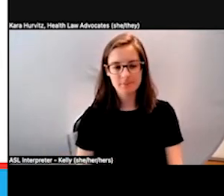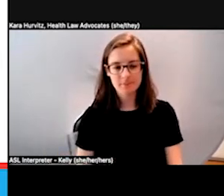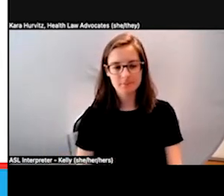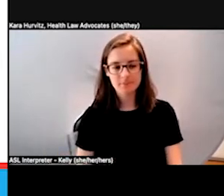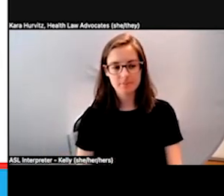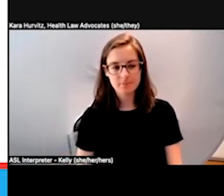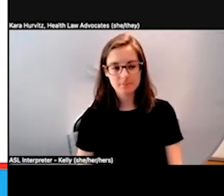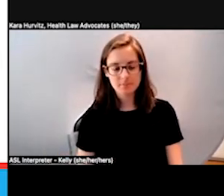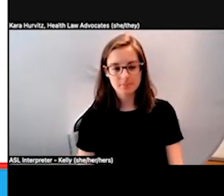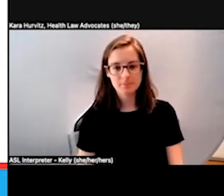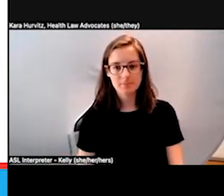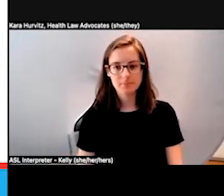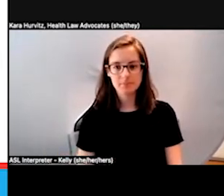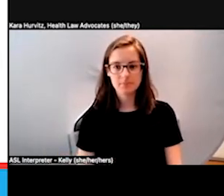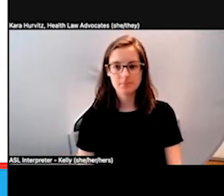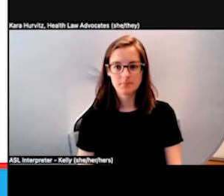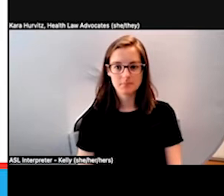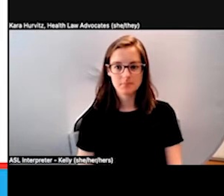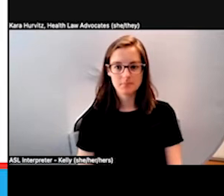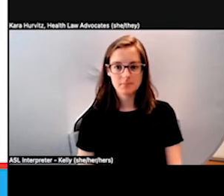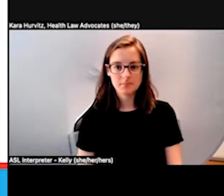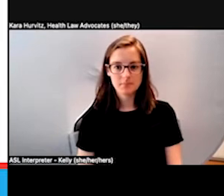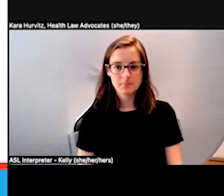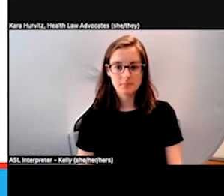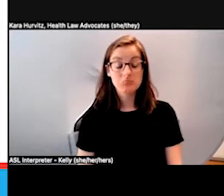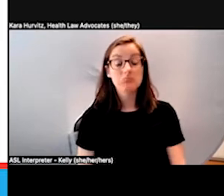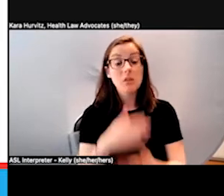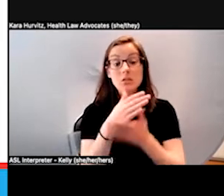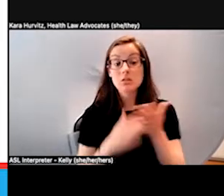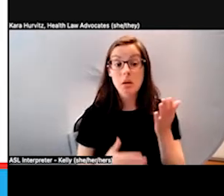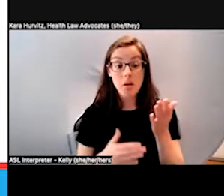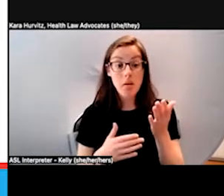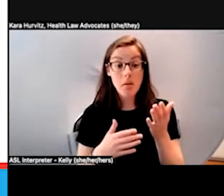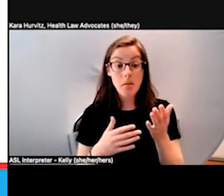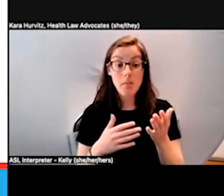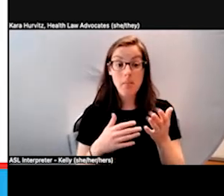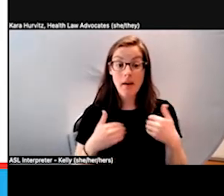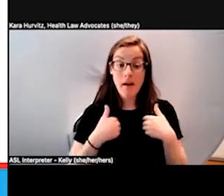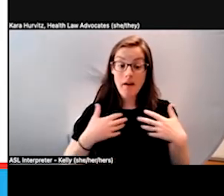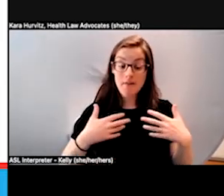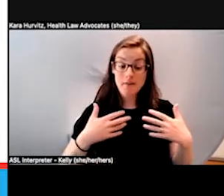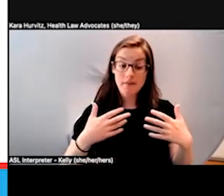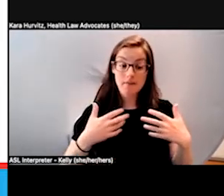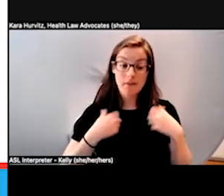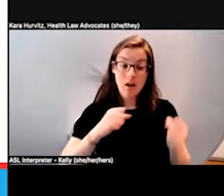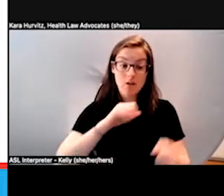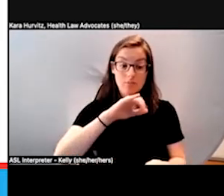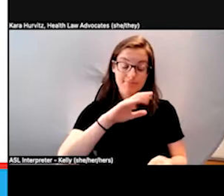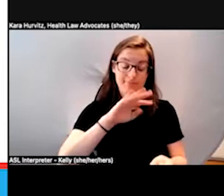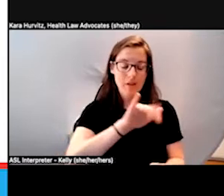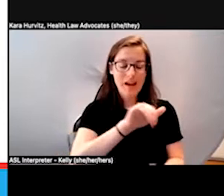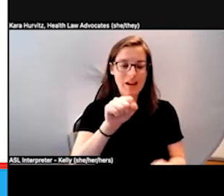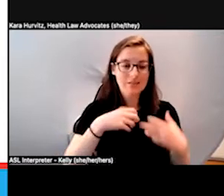And there are members that don't have to pay for medications. So again, each case is kind of unique, which